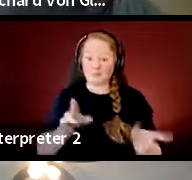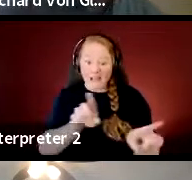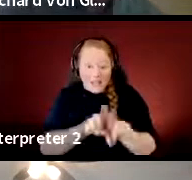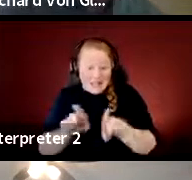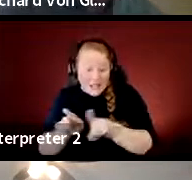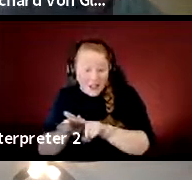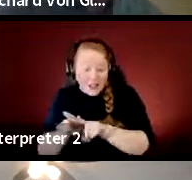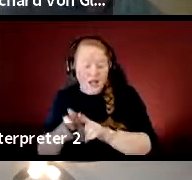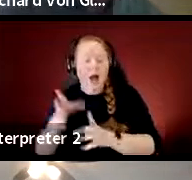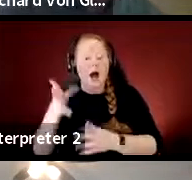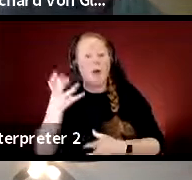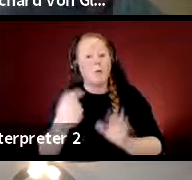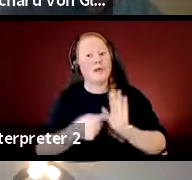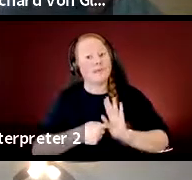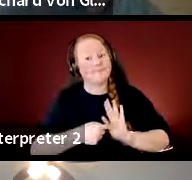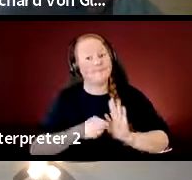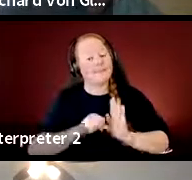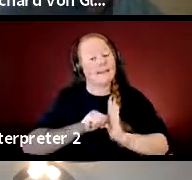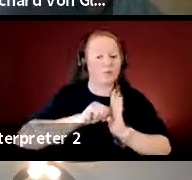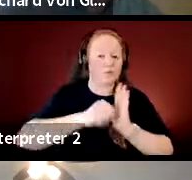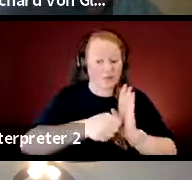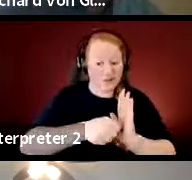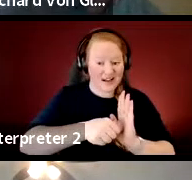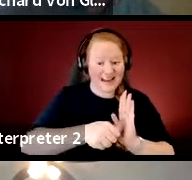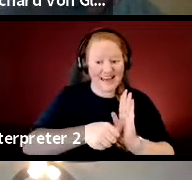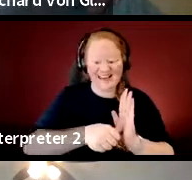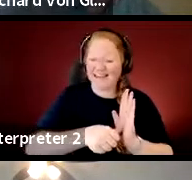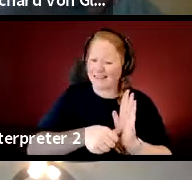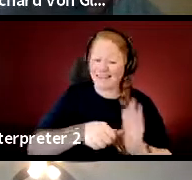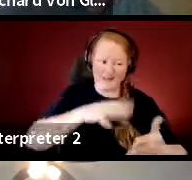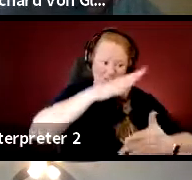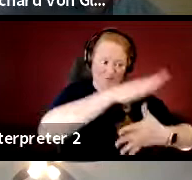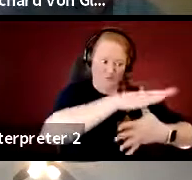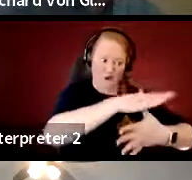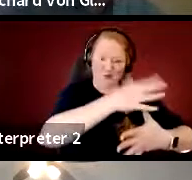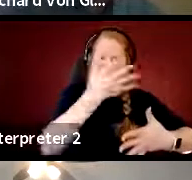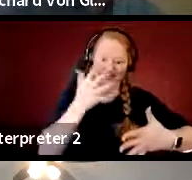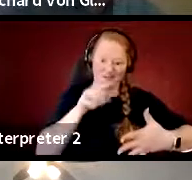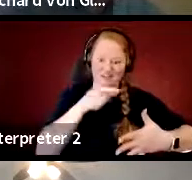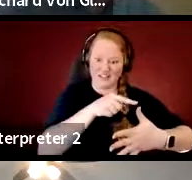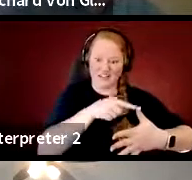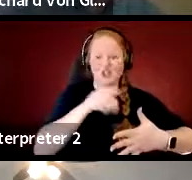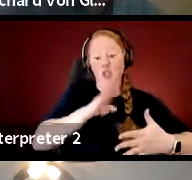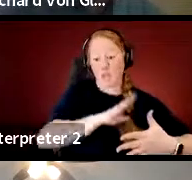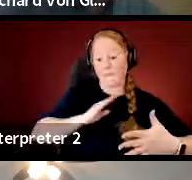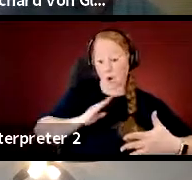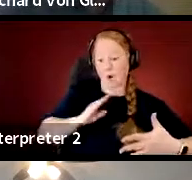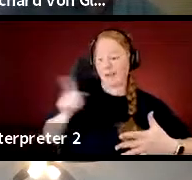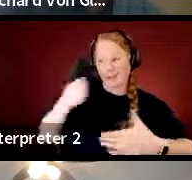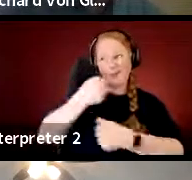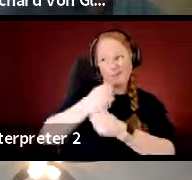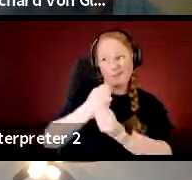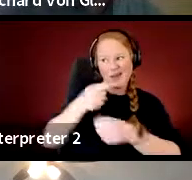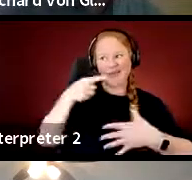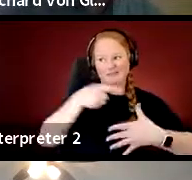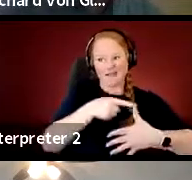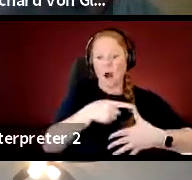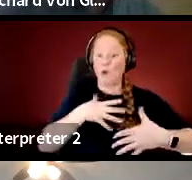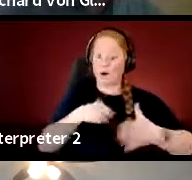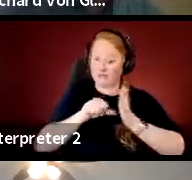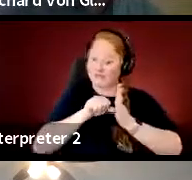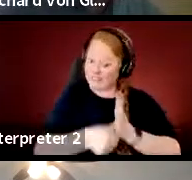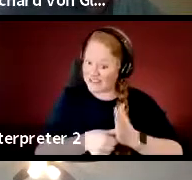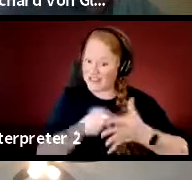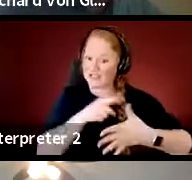to reinforce the already priority that this advisory board has already made of increasing